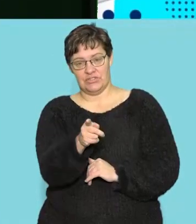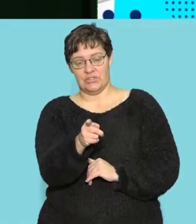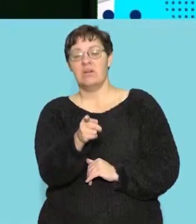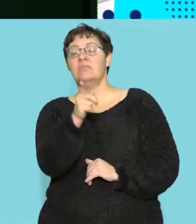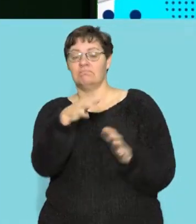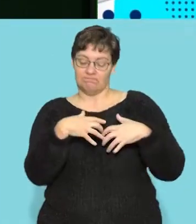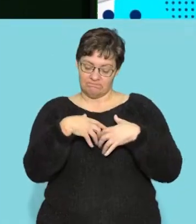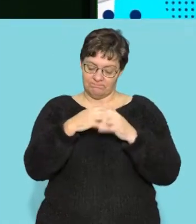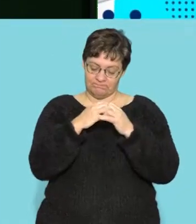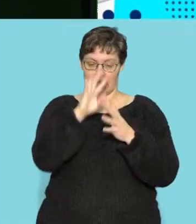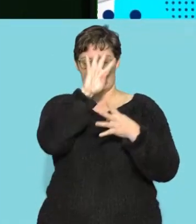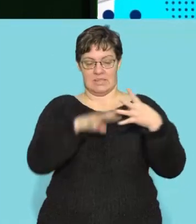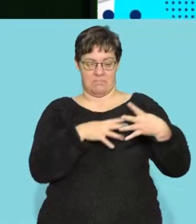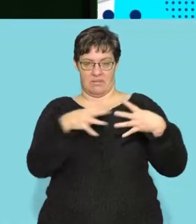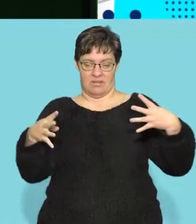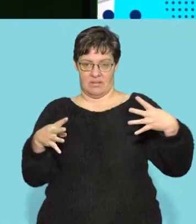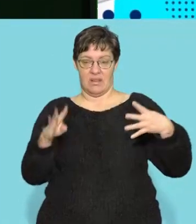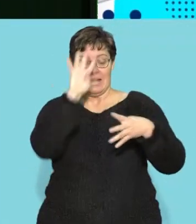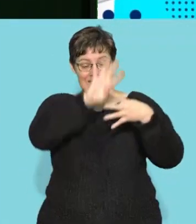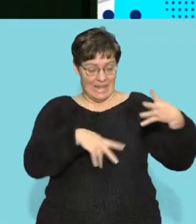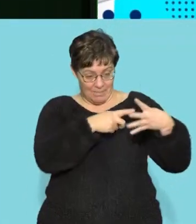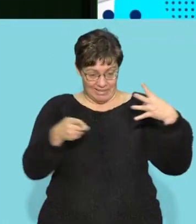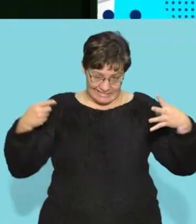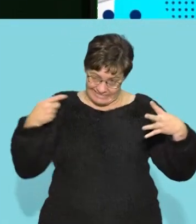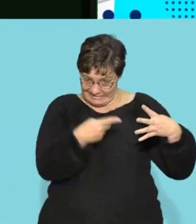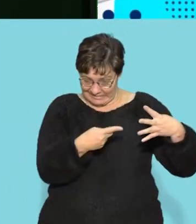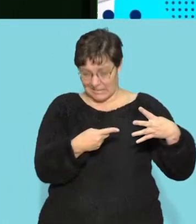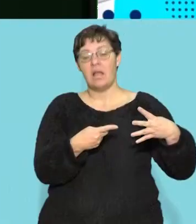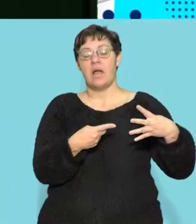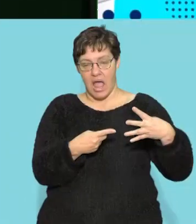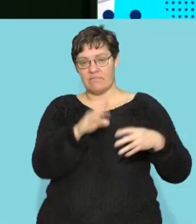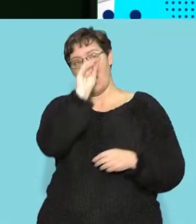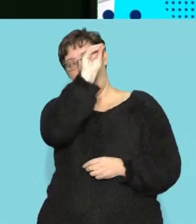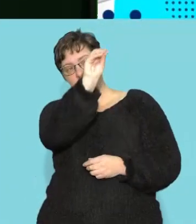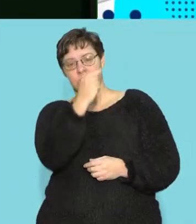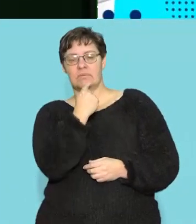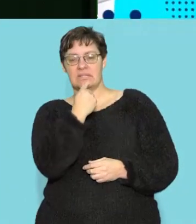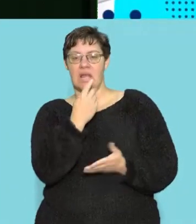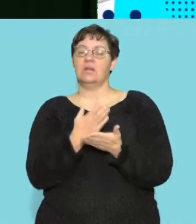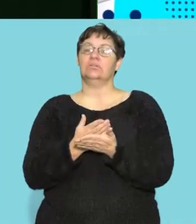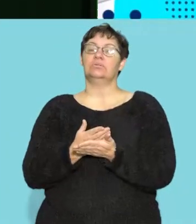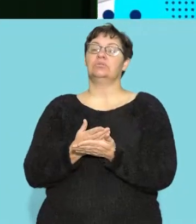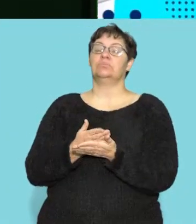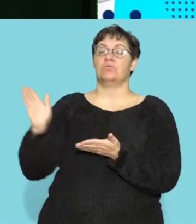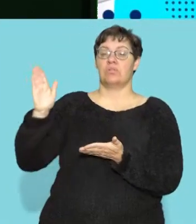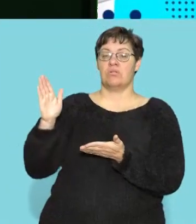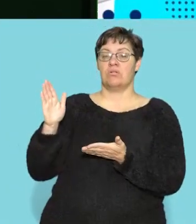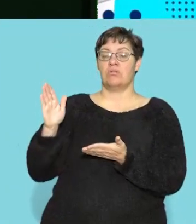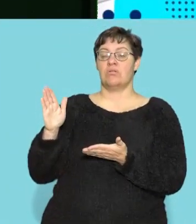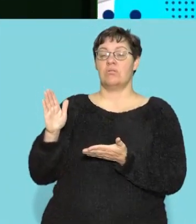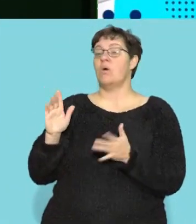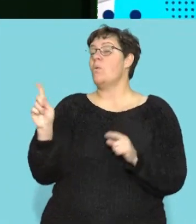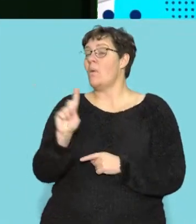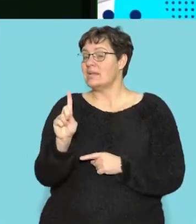that you draw up your table, and in your table, you have an item that says disposals